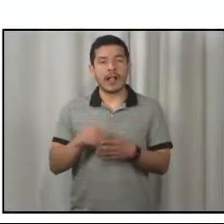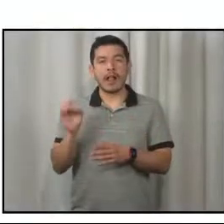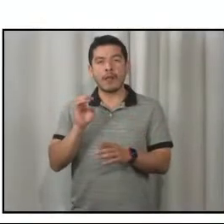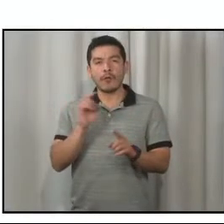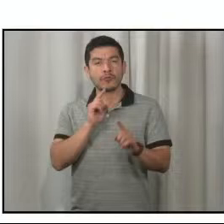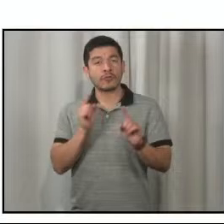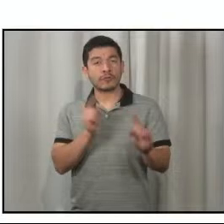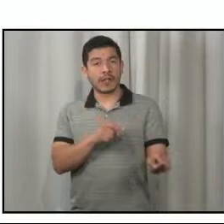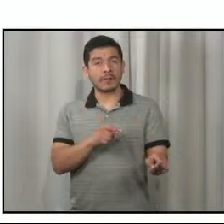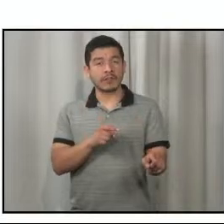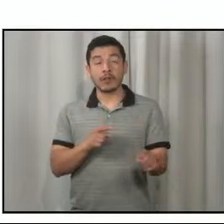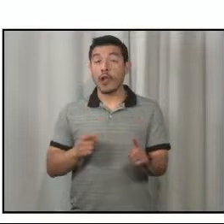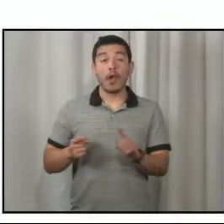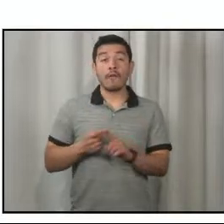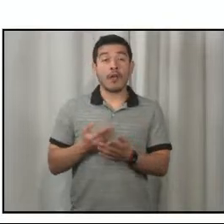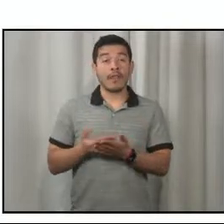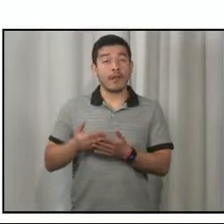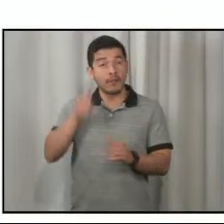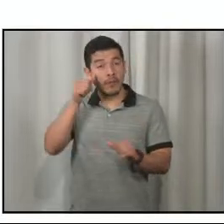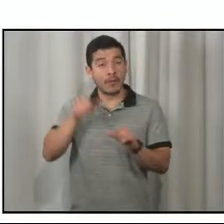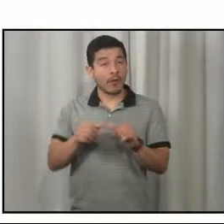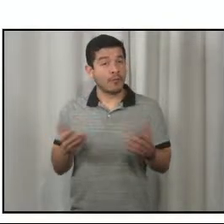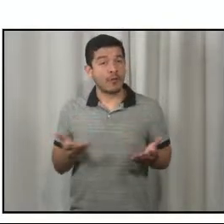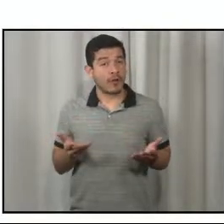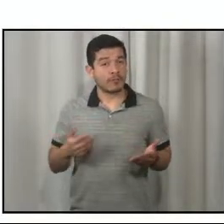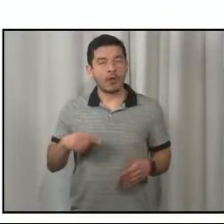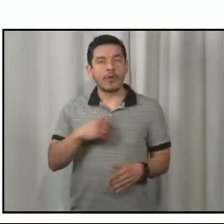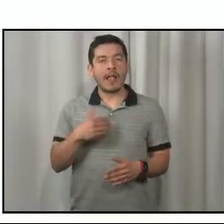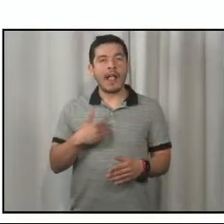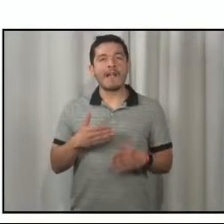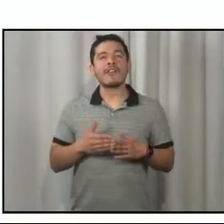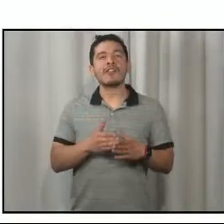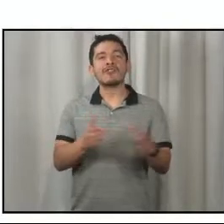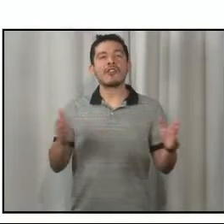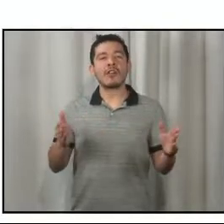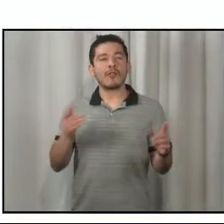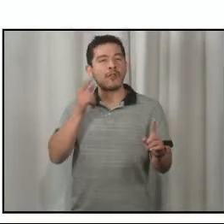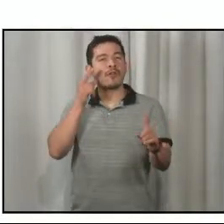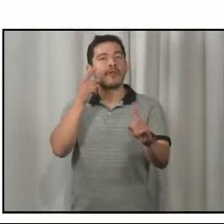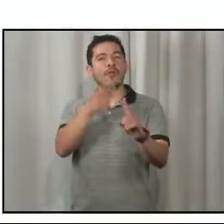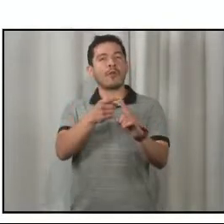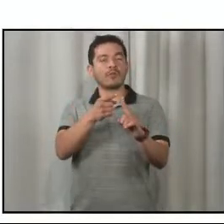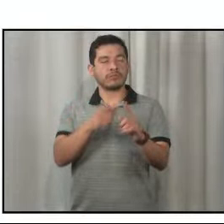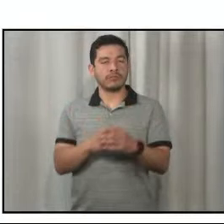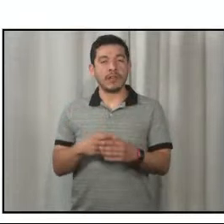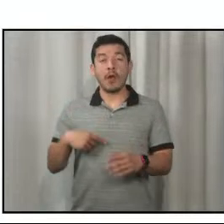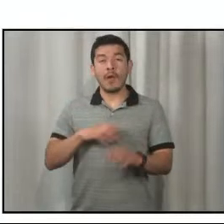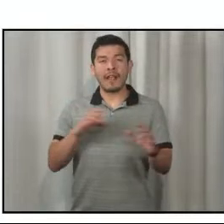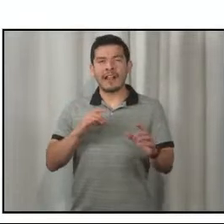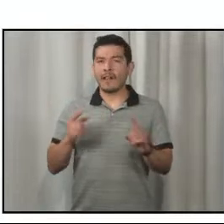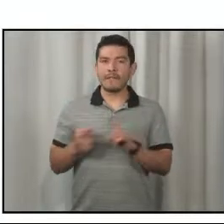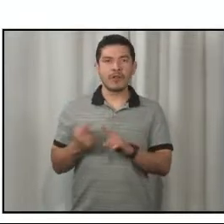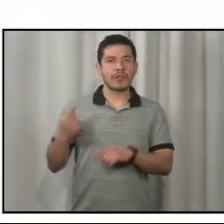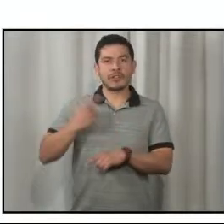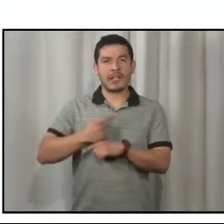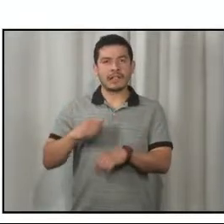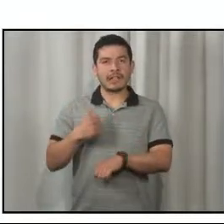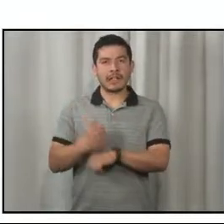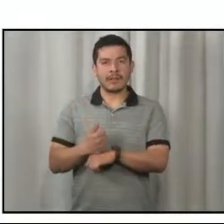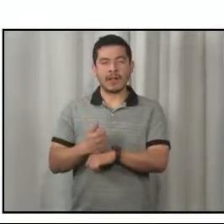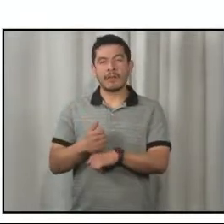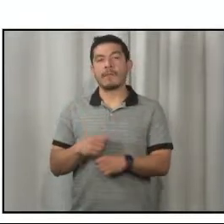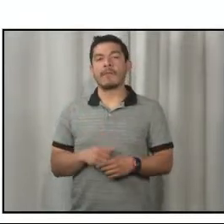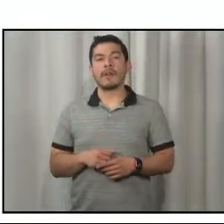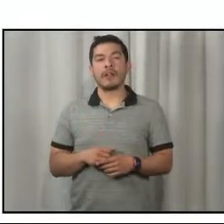response. So first thing to remember is we have a general mission statement. I think we did that day one with the mayor and council,